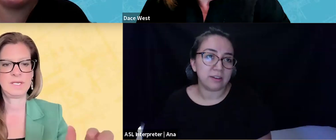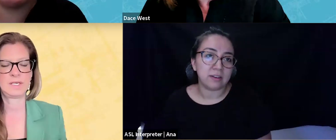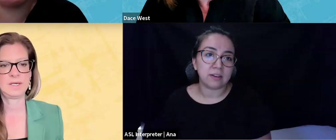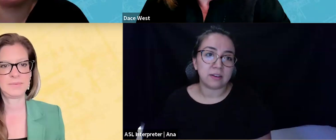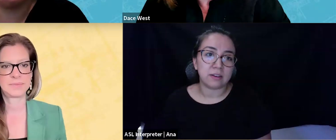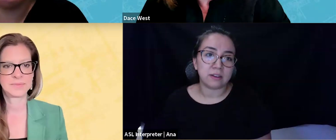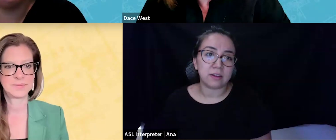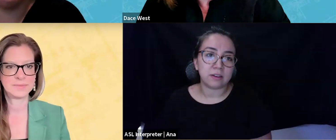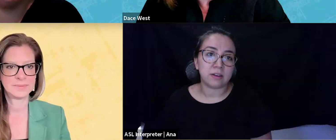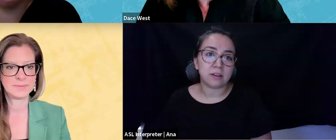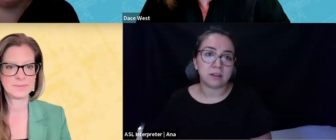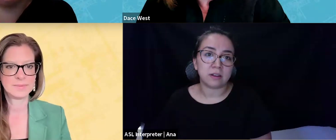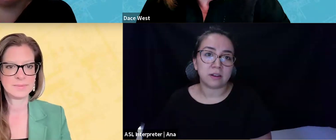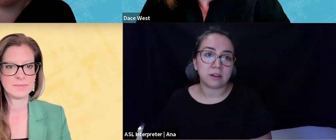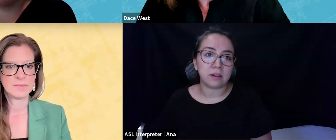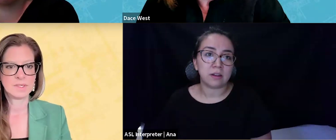Thank you.